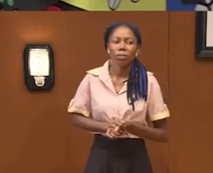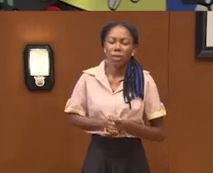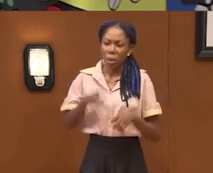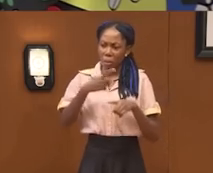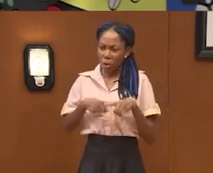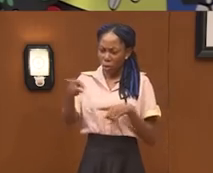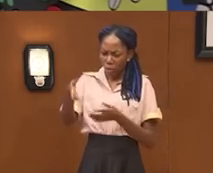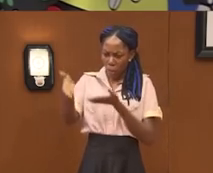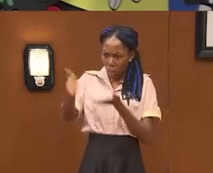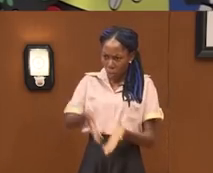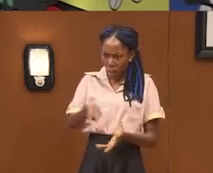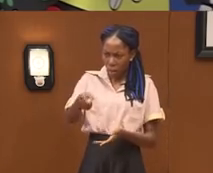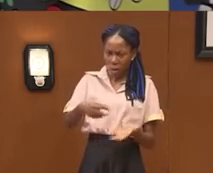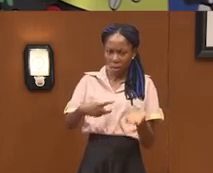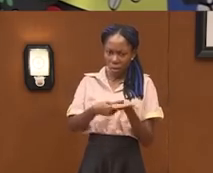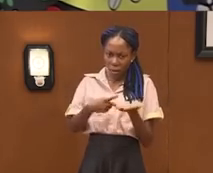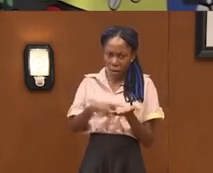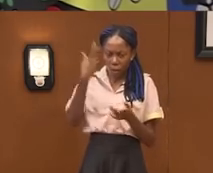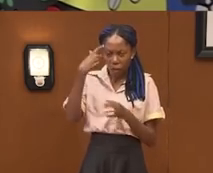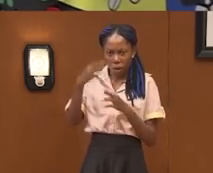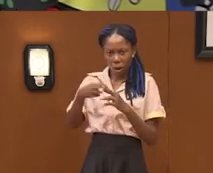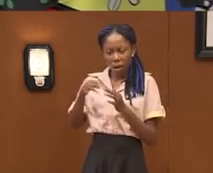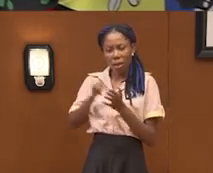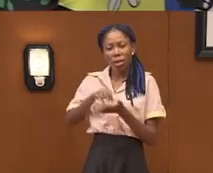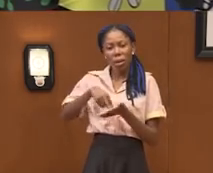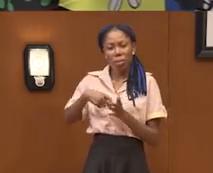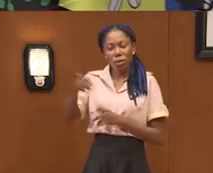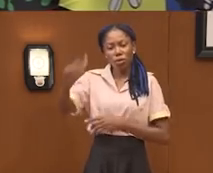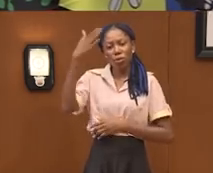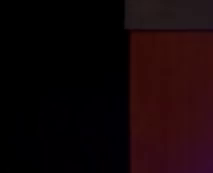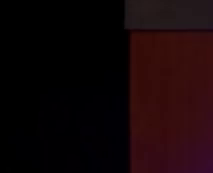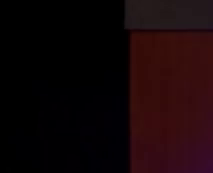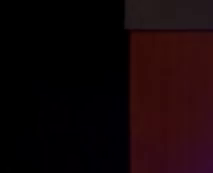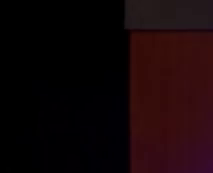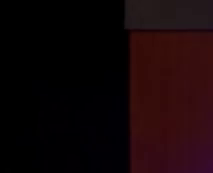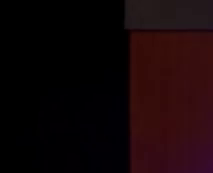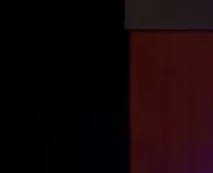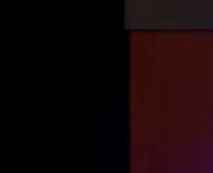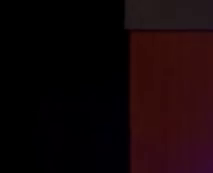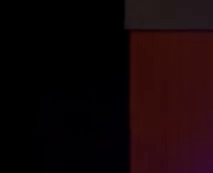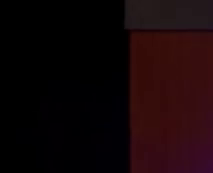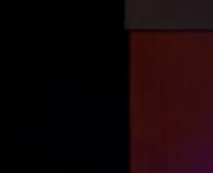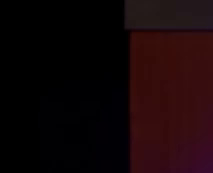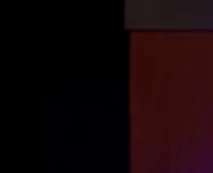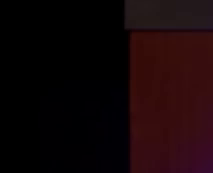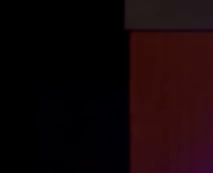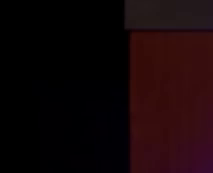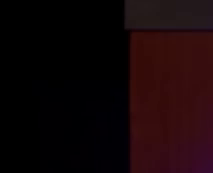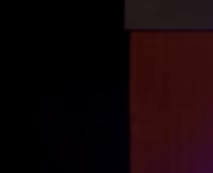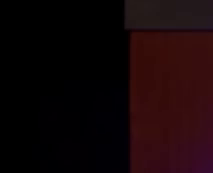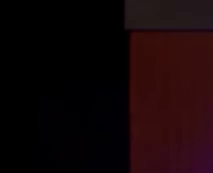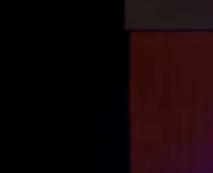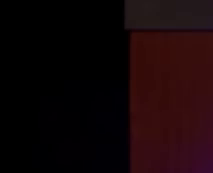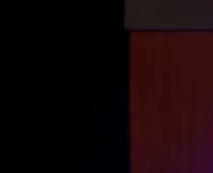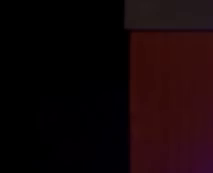But you brought this. So that shows you know you need to show evidence. Ignorance of the law is not an excuse before the